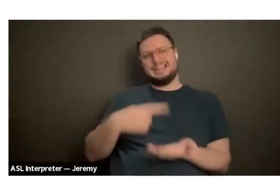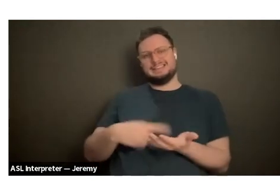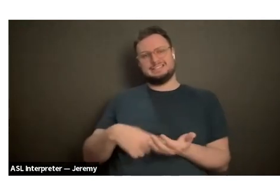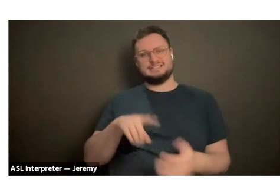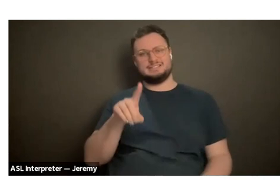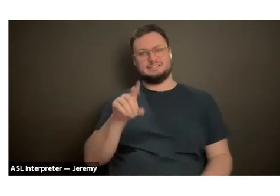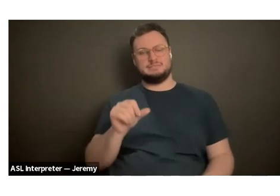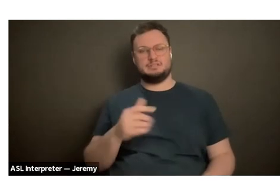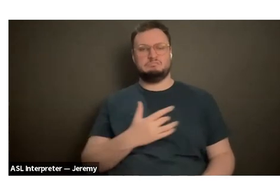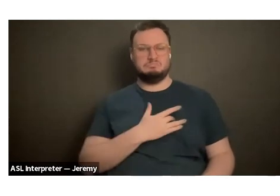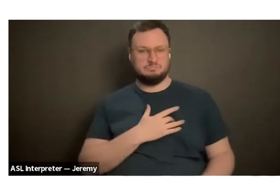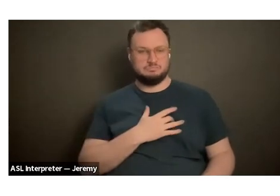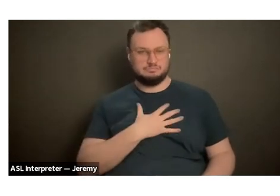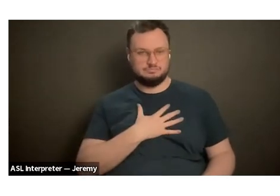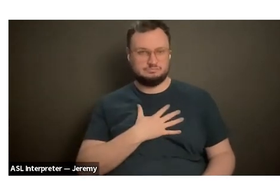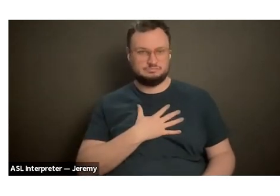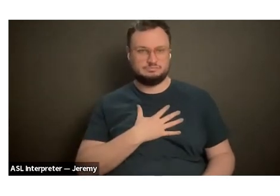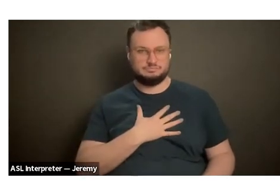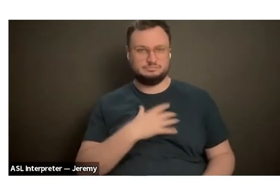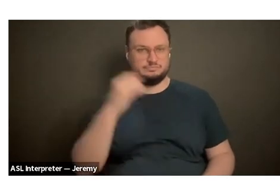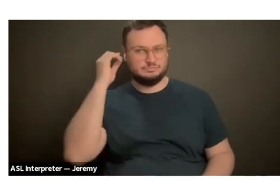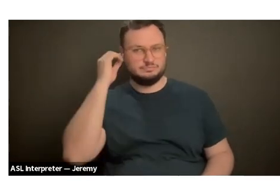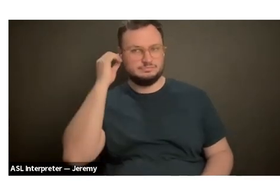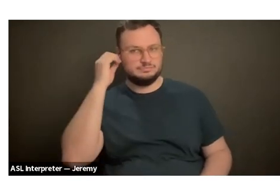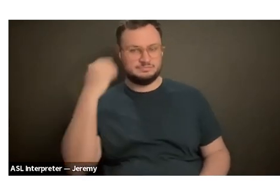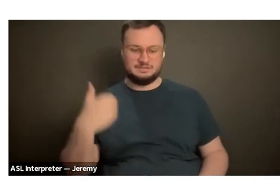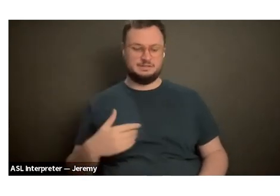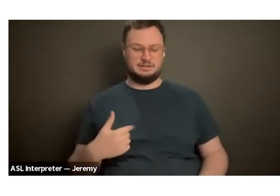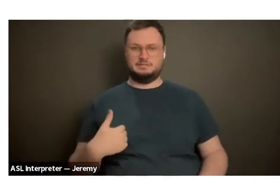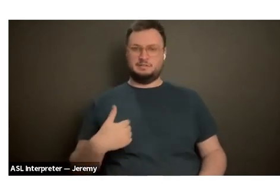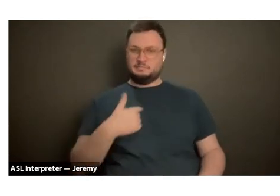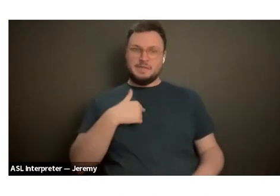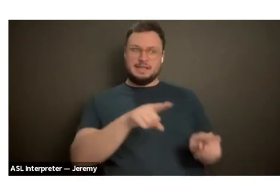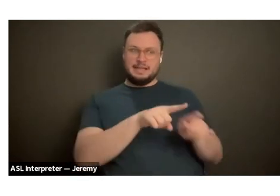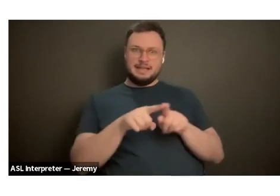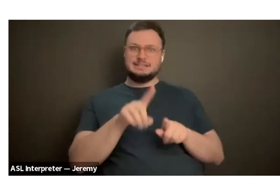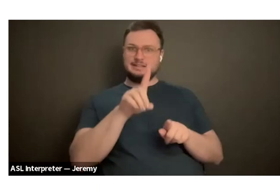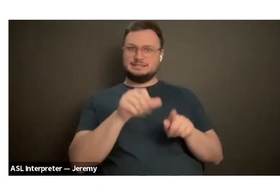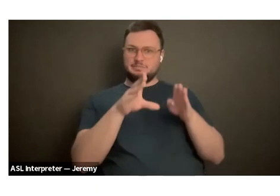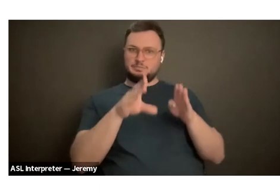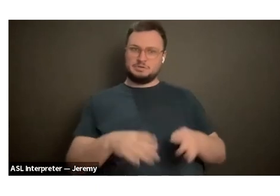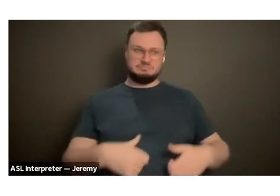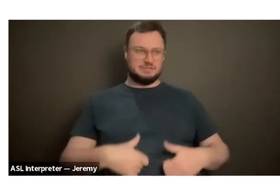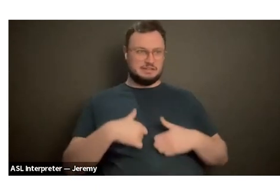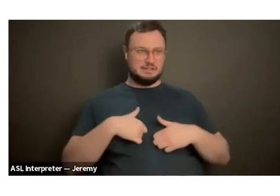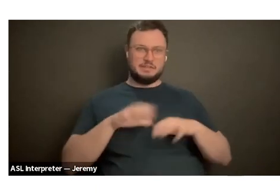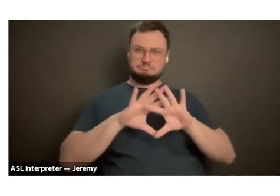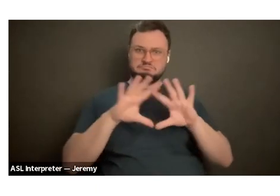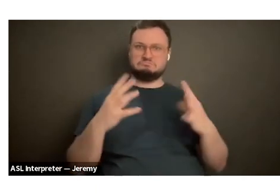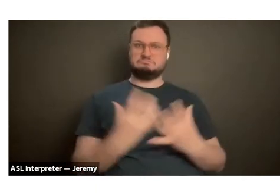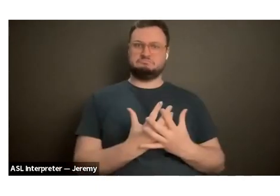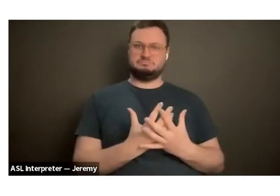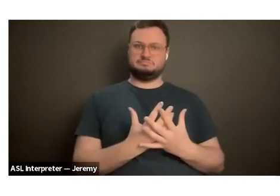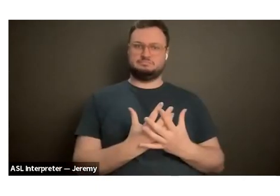that existing wholeheartedly as a disabled people in an oppressive world, living in our